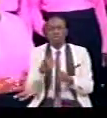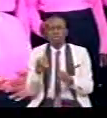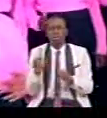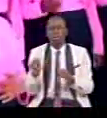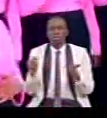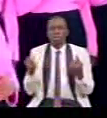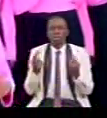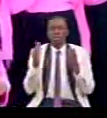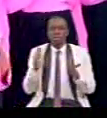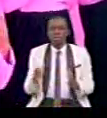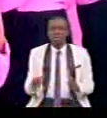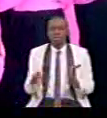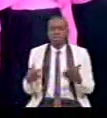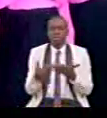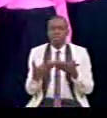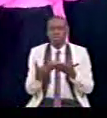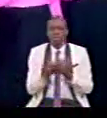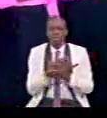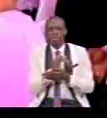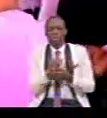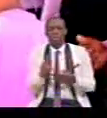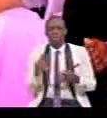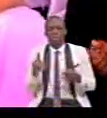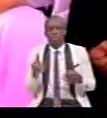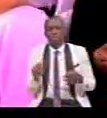refreshing the house